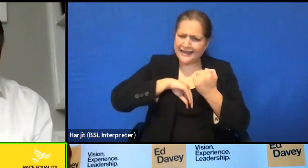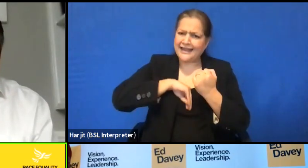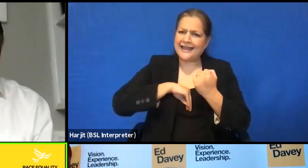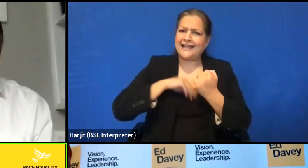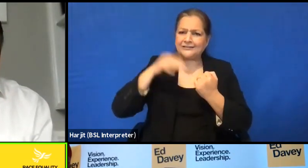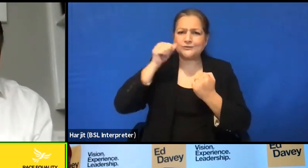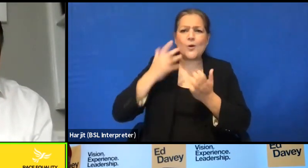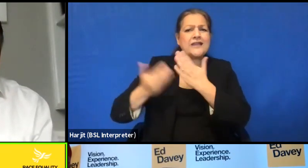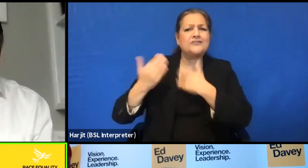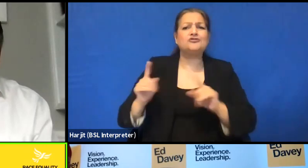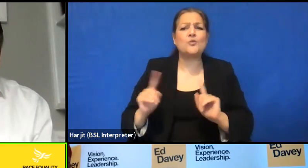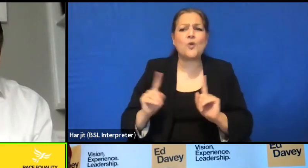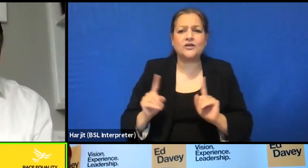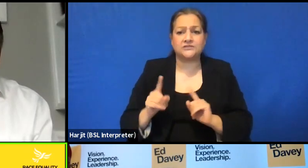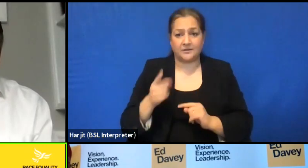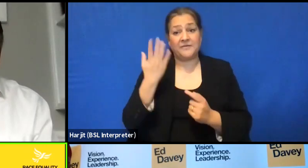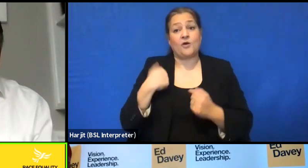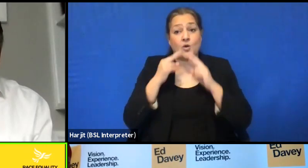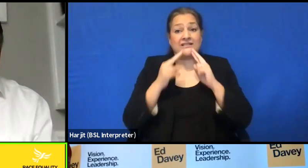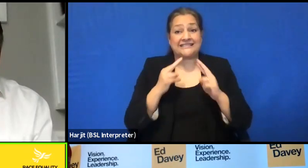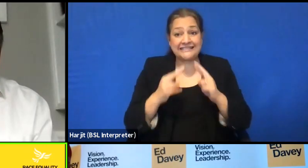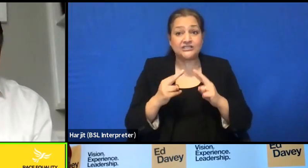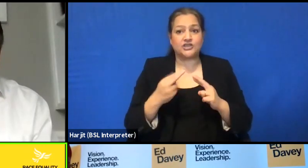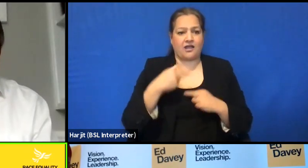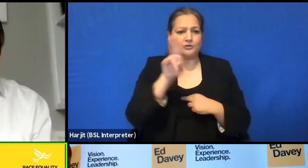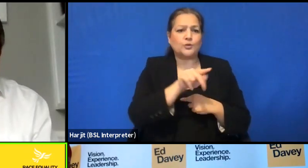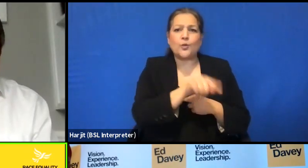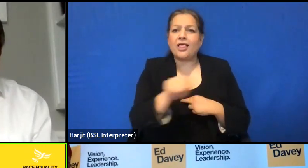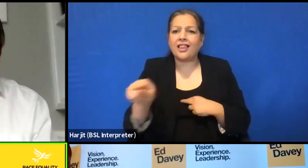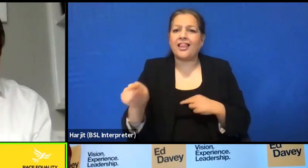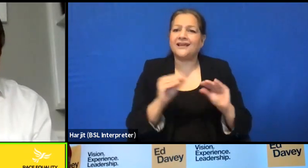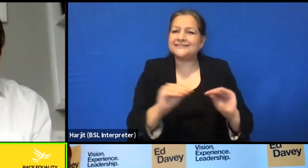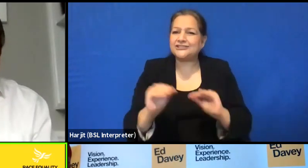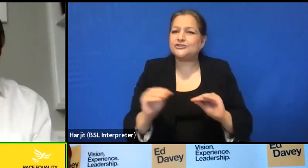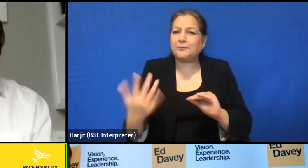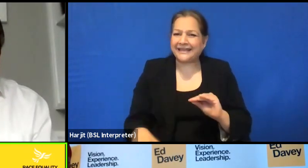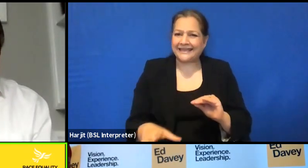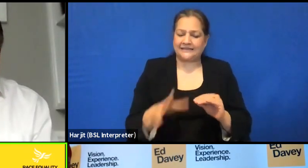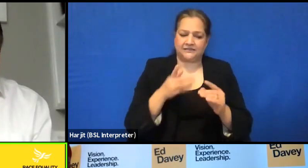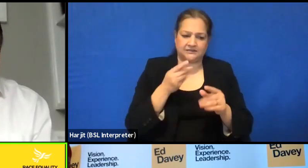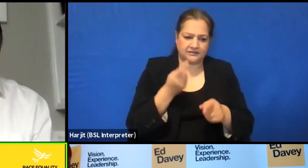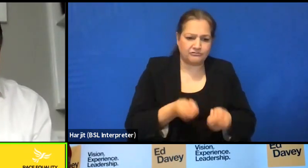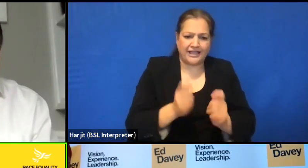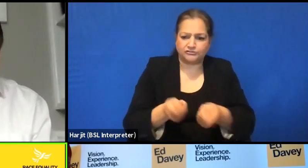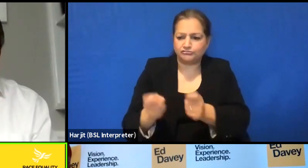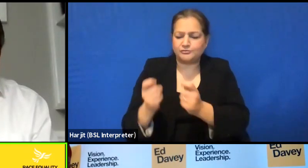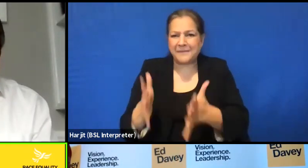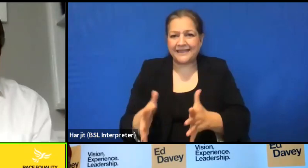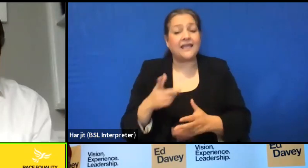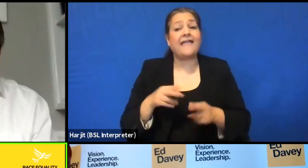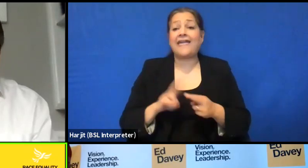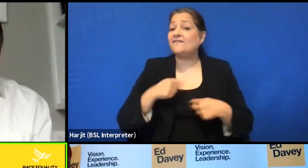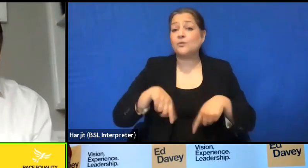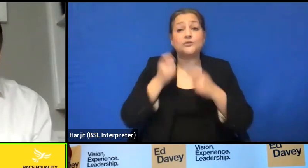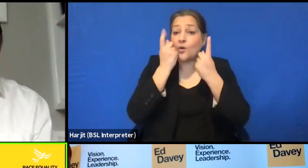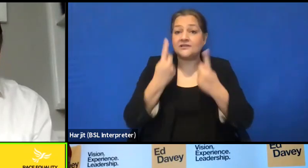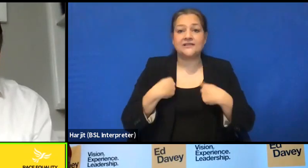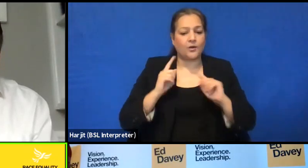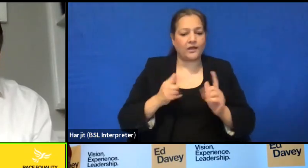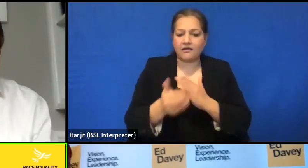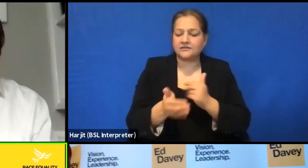used to engage with in the schools that I would teach in, then we don't stand a chance to actually tackle the underlying issues here.